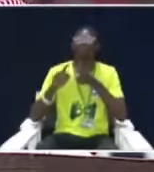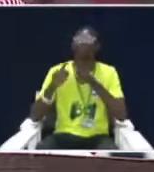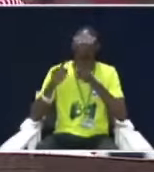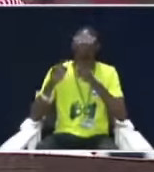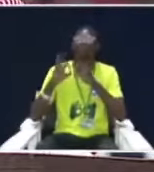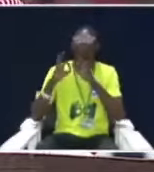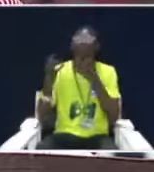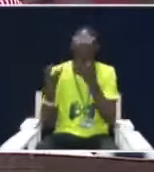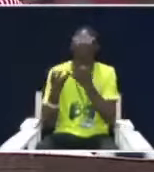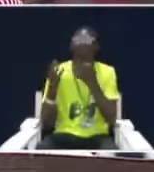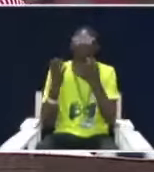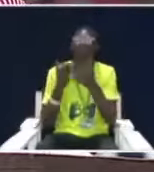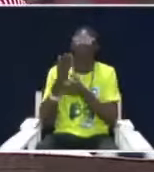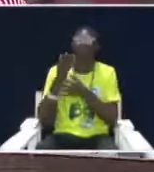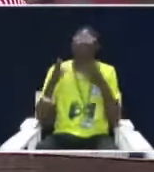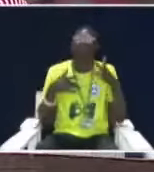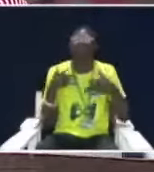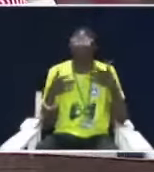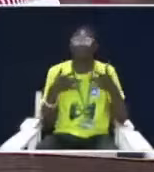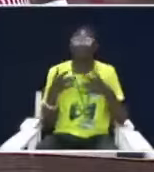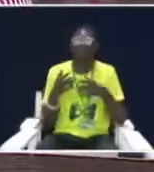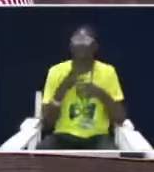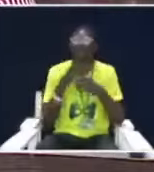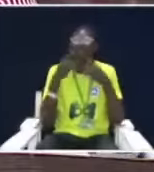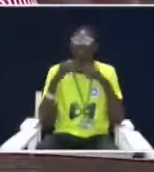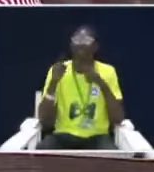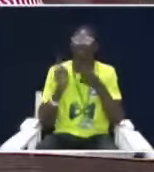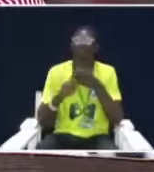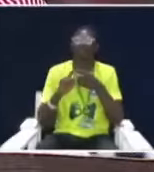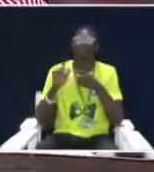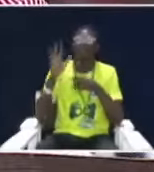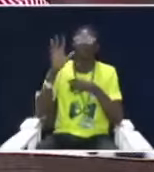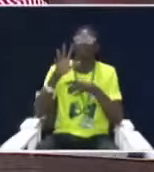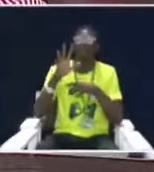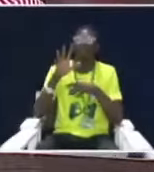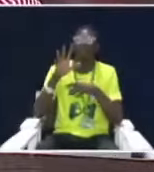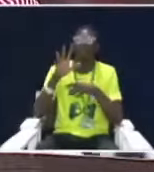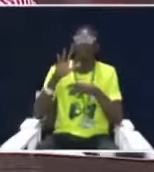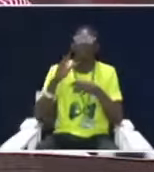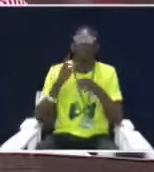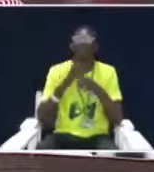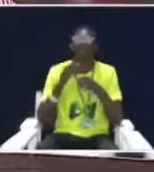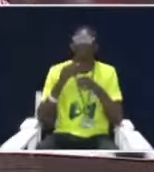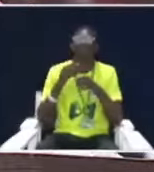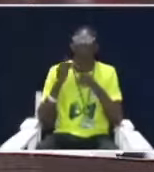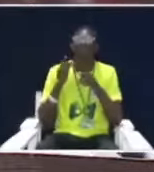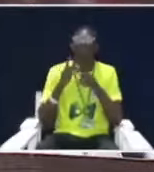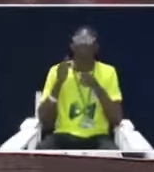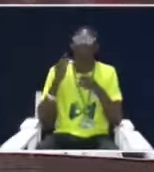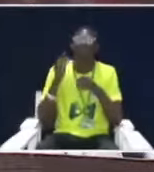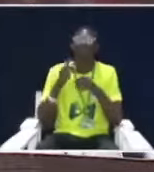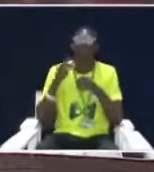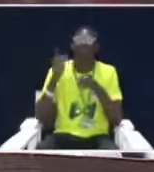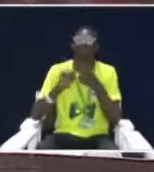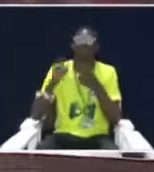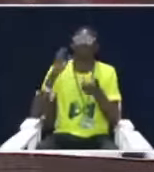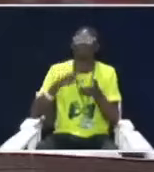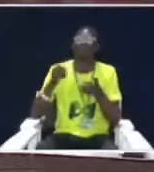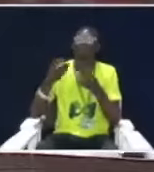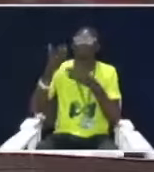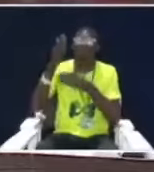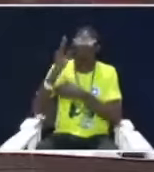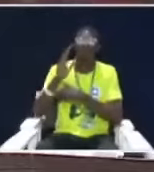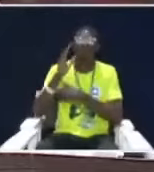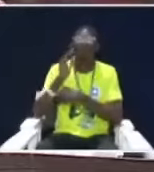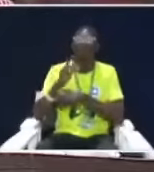through WhatsApp and asked him to lay it on his father. Hallelujah. To the glory of